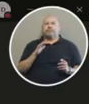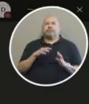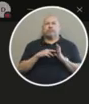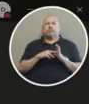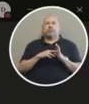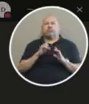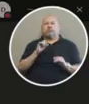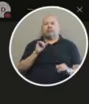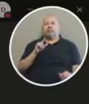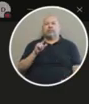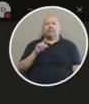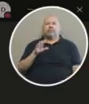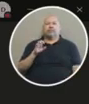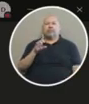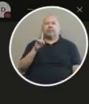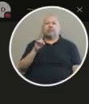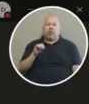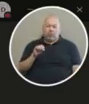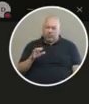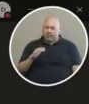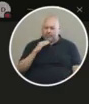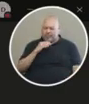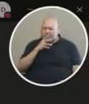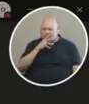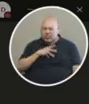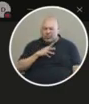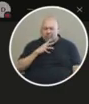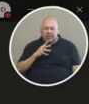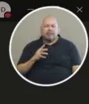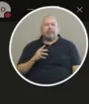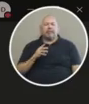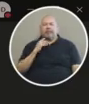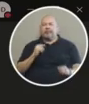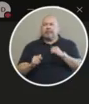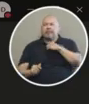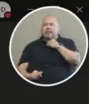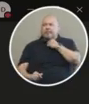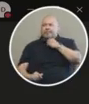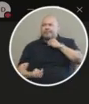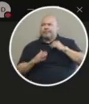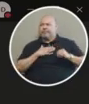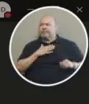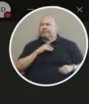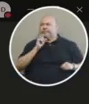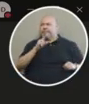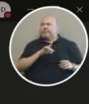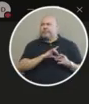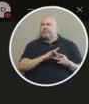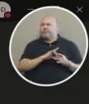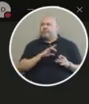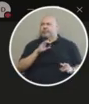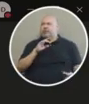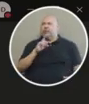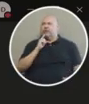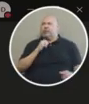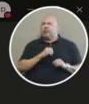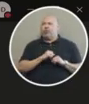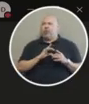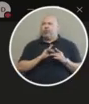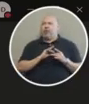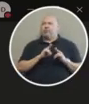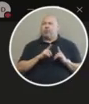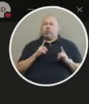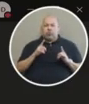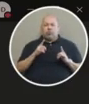Representative Salcido. Thank you very much, Mayor. So my questions in regards are more of a statement to